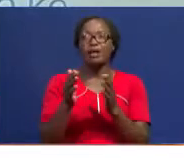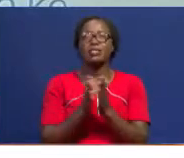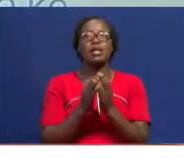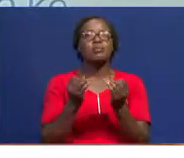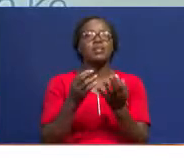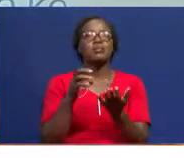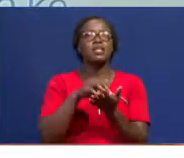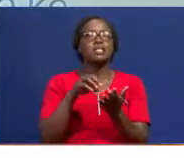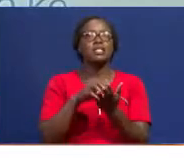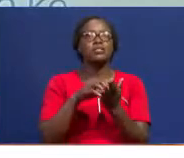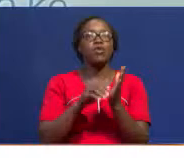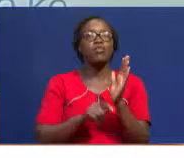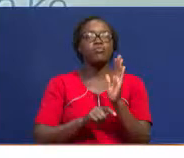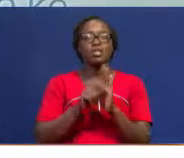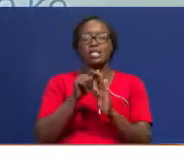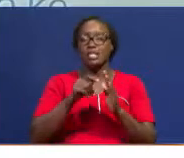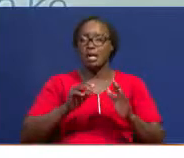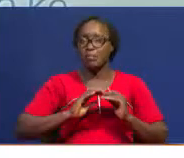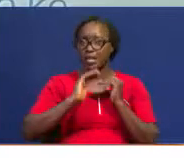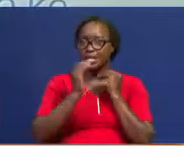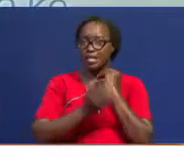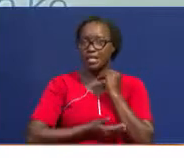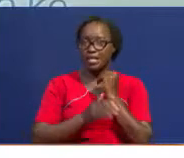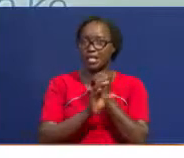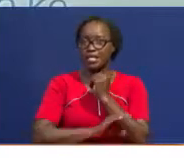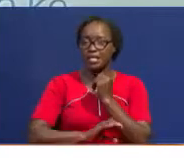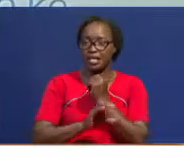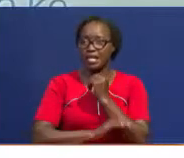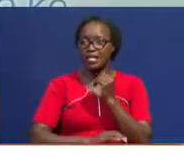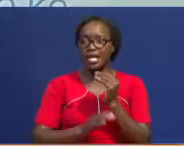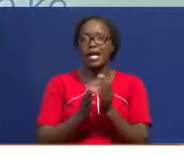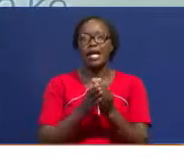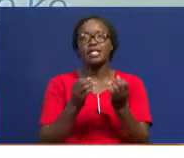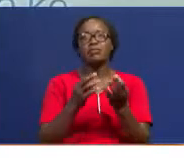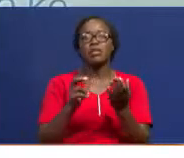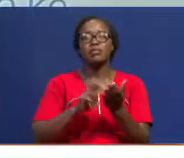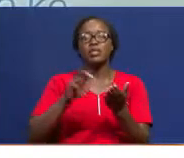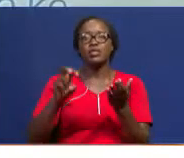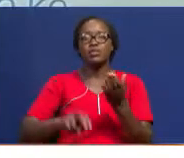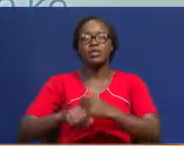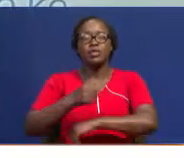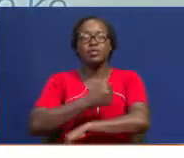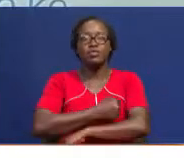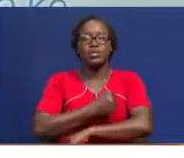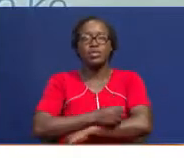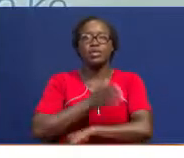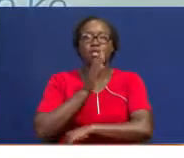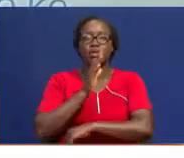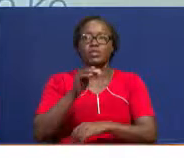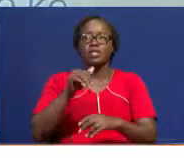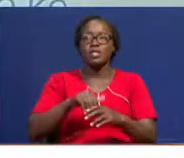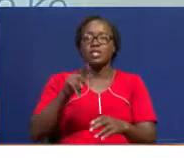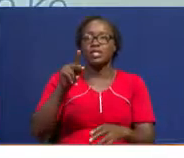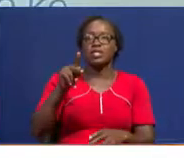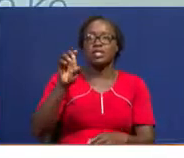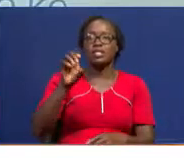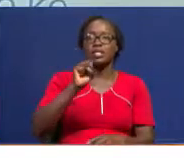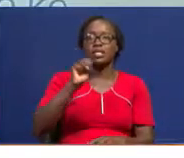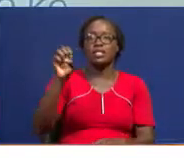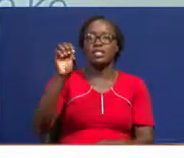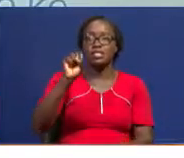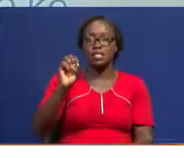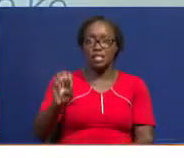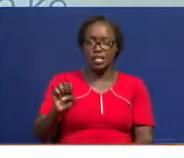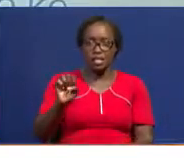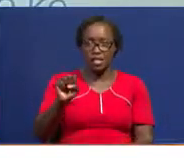rising cases of teenage pregnancy in the country, with a similar number dropping out of school. Speaking in Kesses Osin Gishu